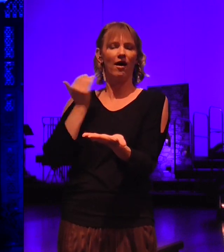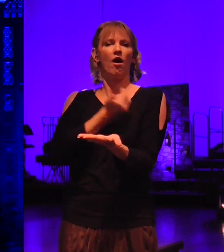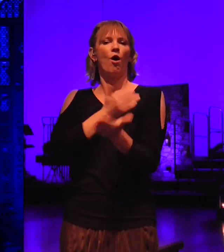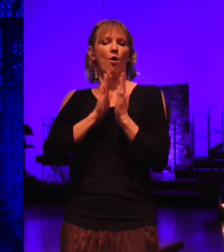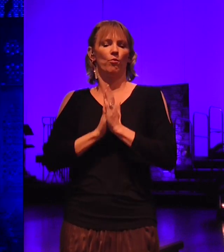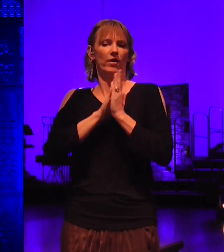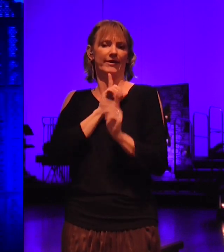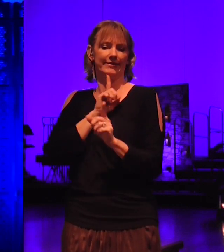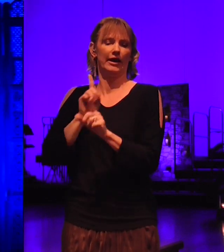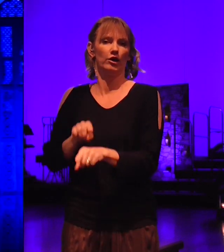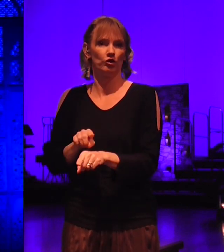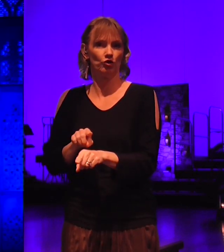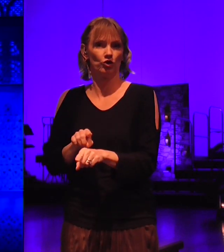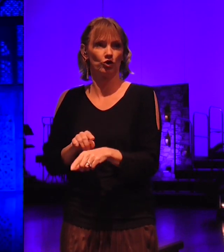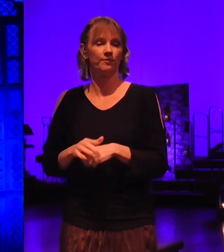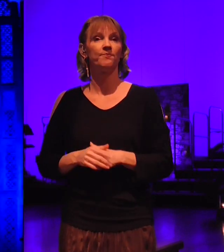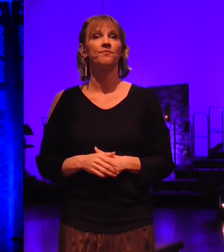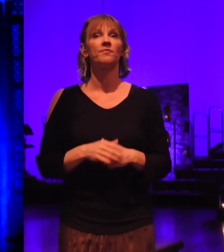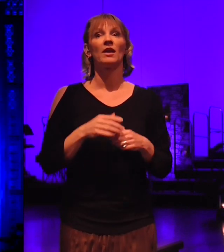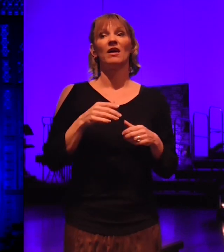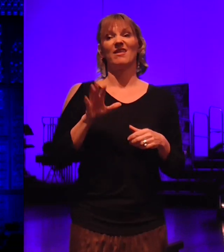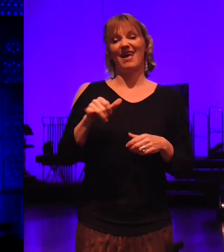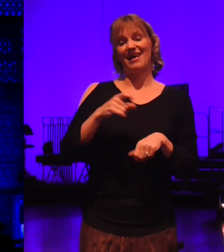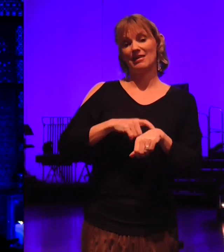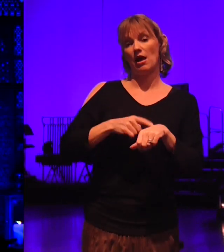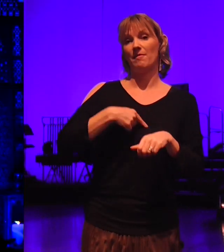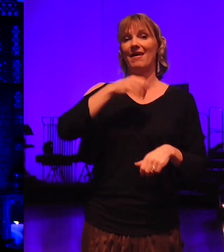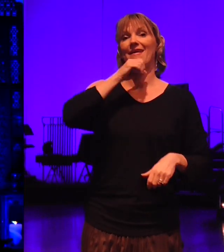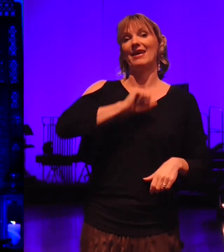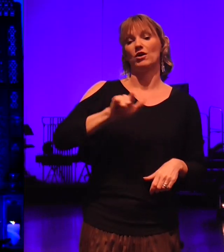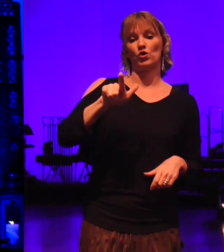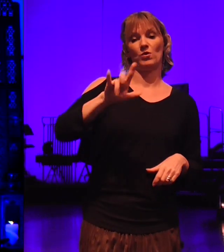So I'm 27 years old and I'm as single as can be.